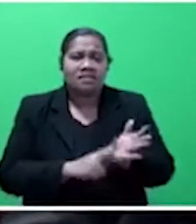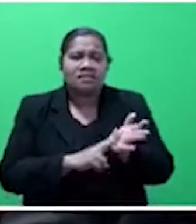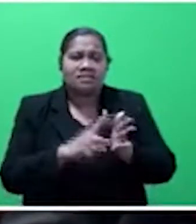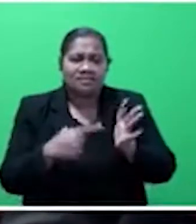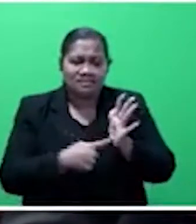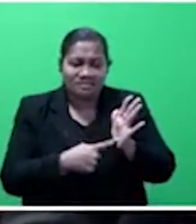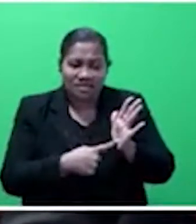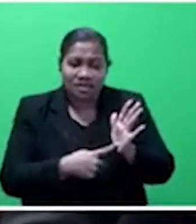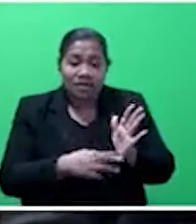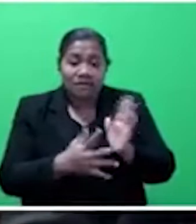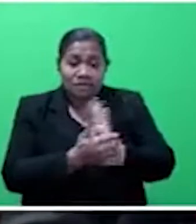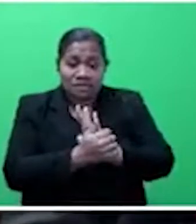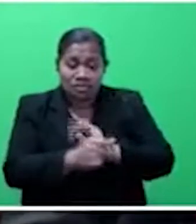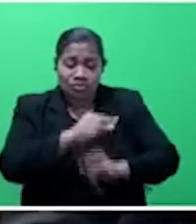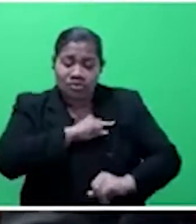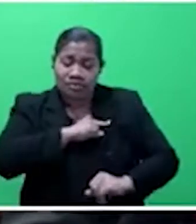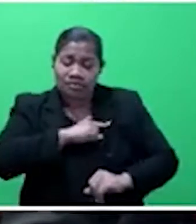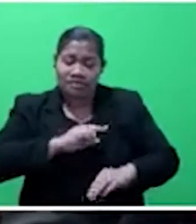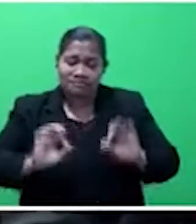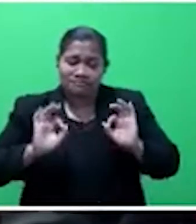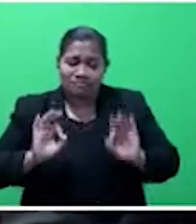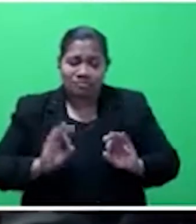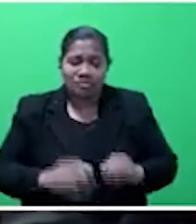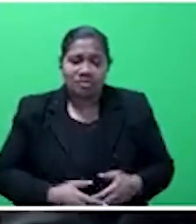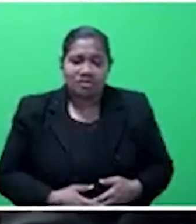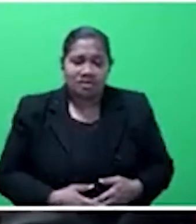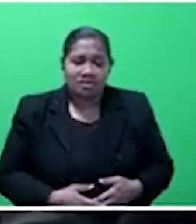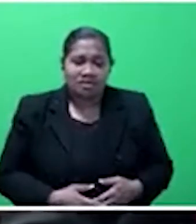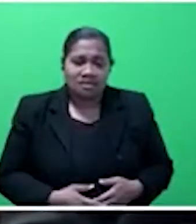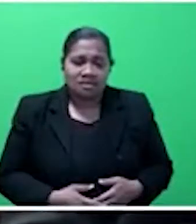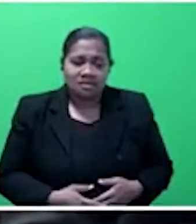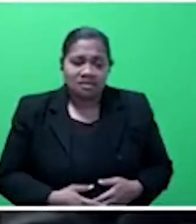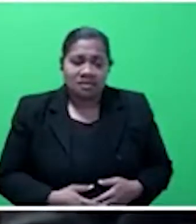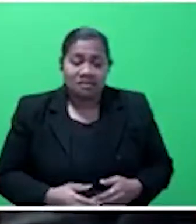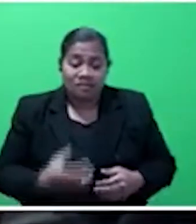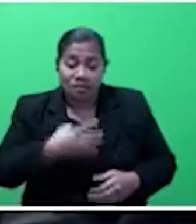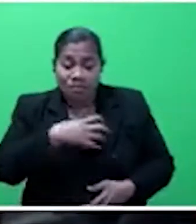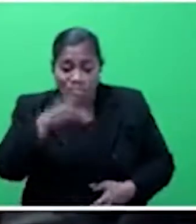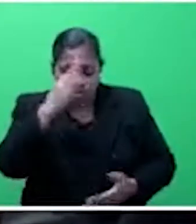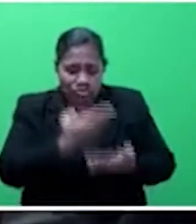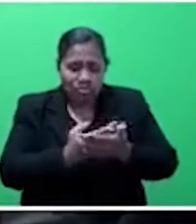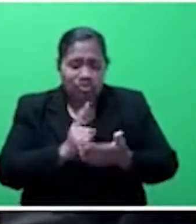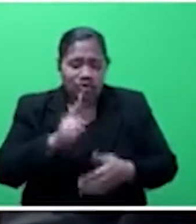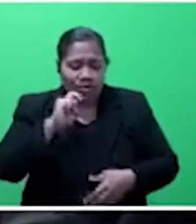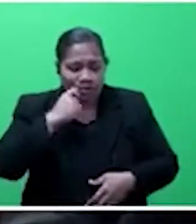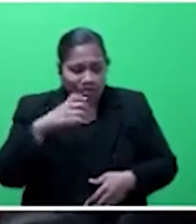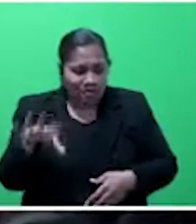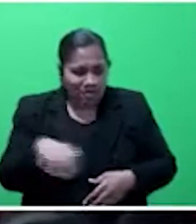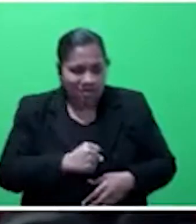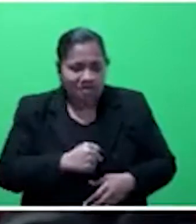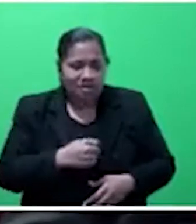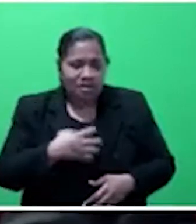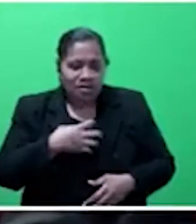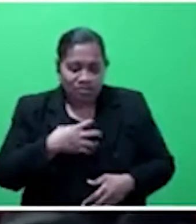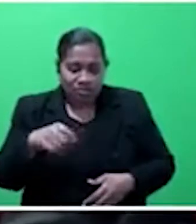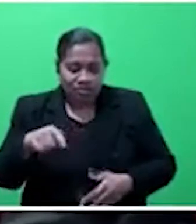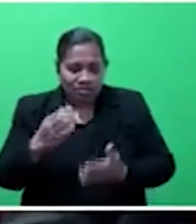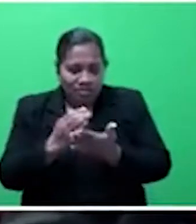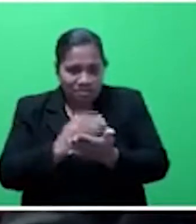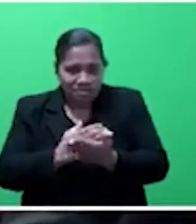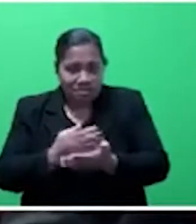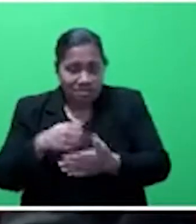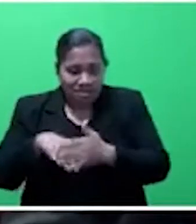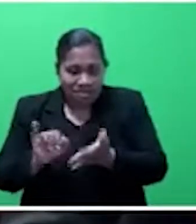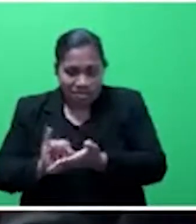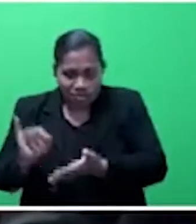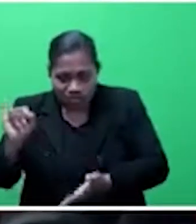excellent move that will attract more students to take up skills qualification at the tertiary training institutions and at the same time assist